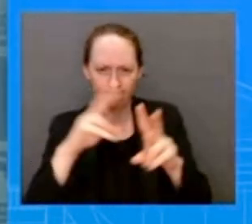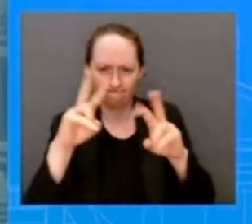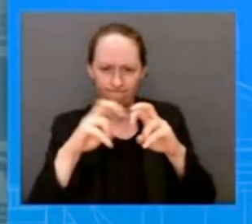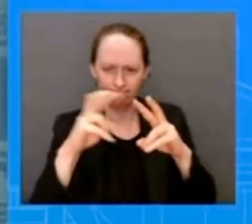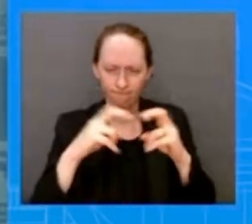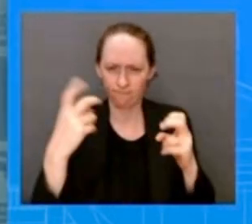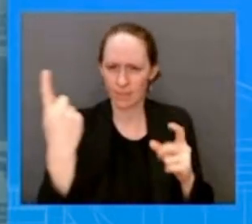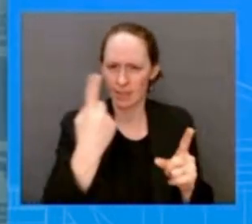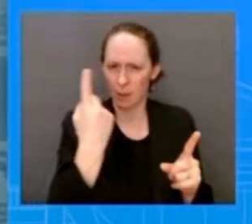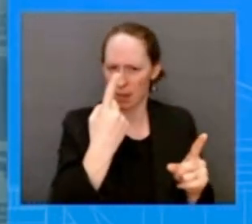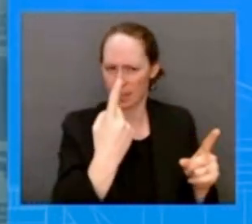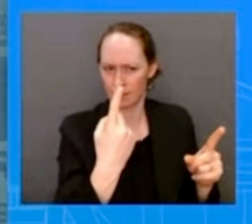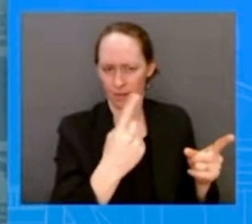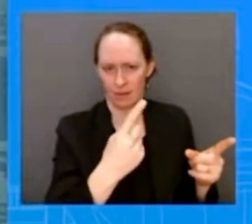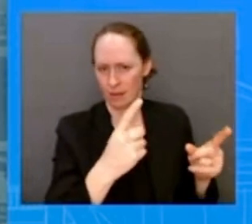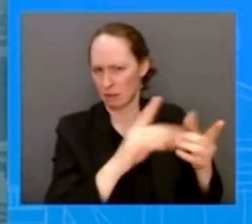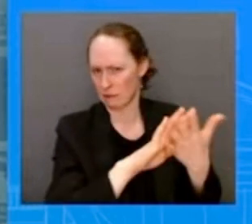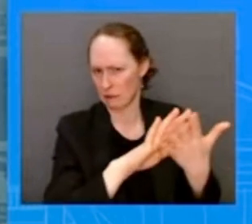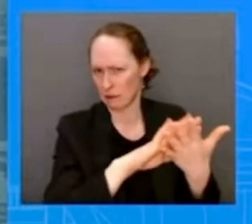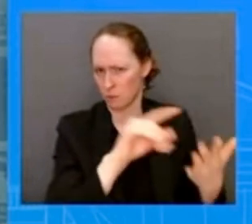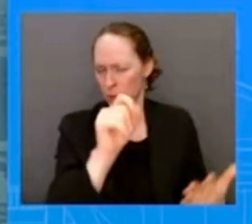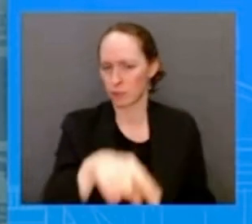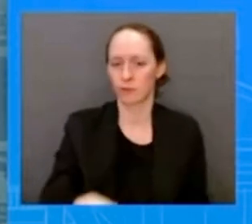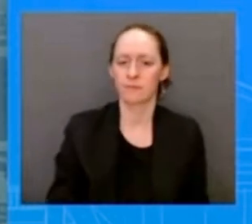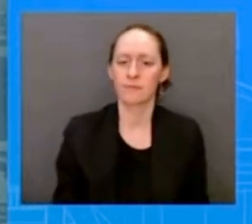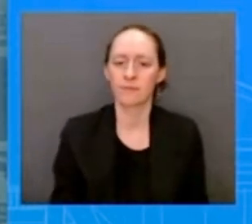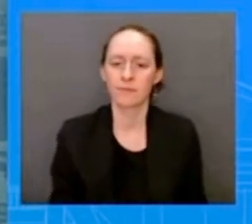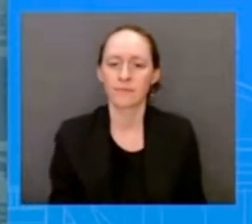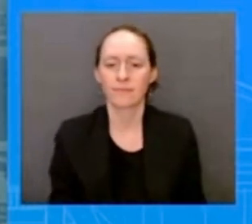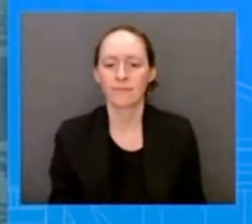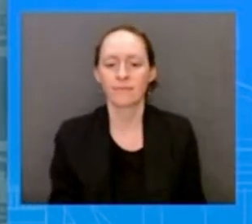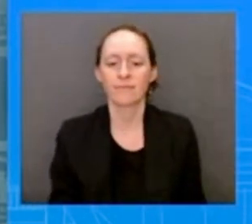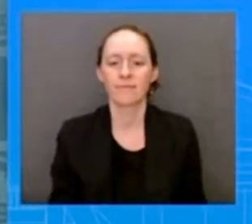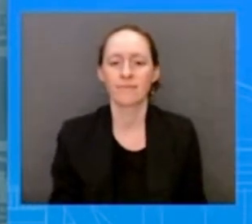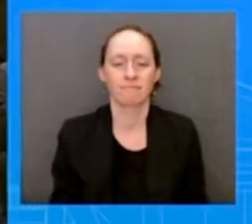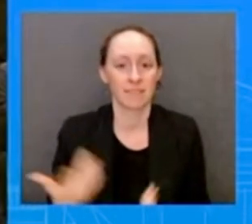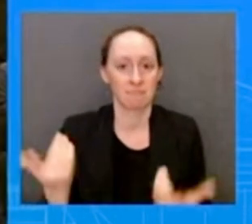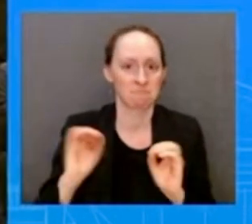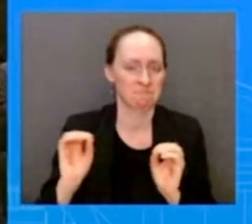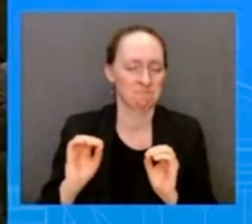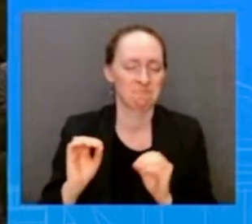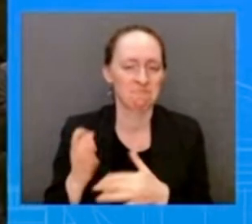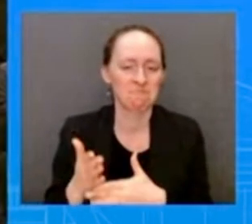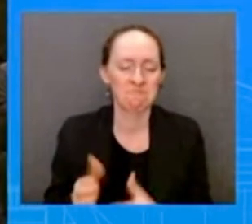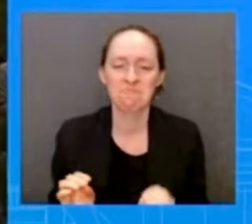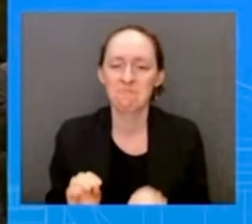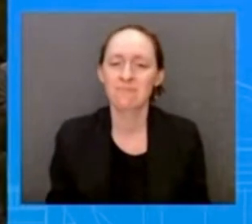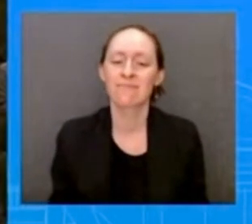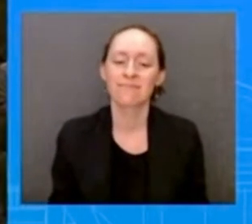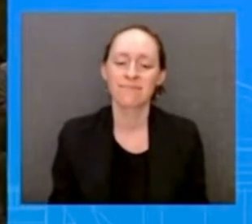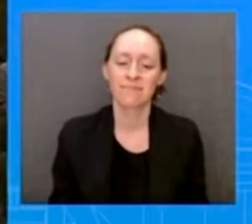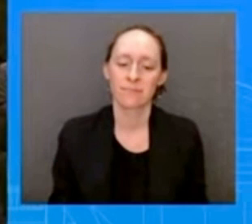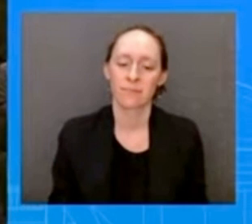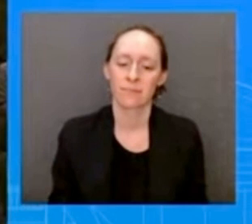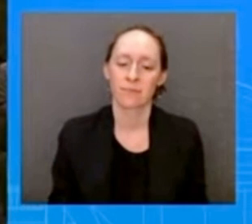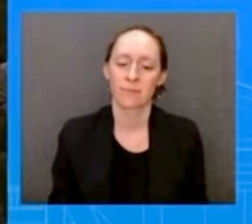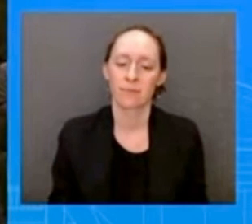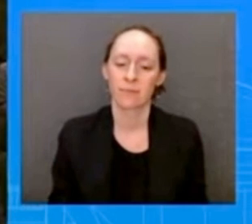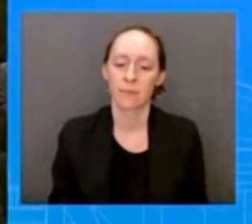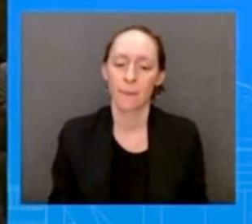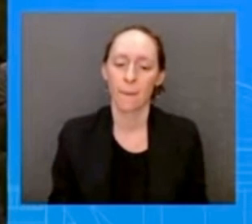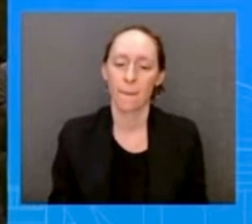Yeah, thank you so much. One other question on the visit of Chancellor Scholz. According to my excellent colleagues from Reuters,